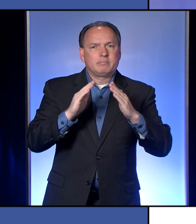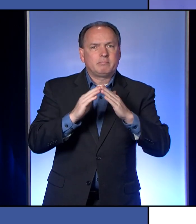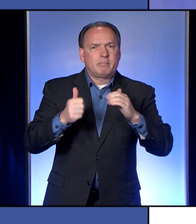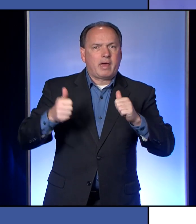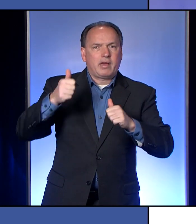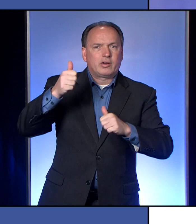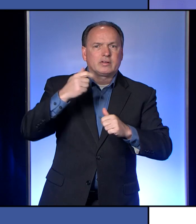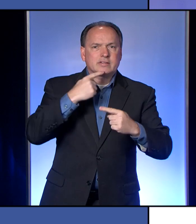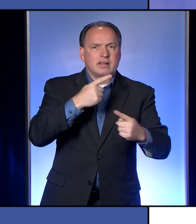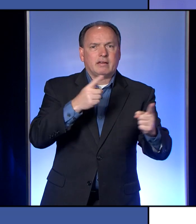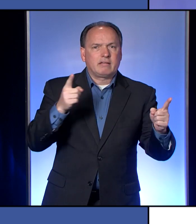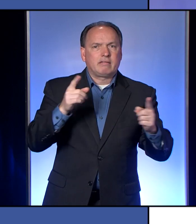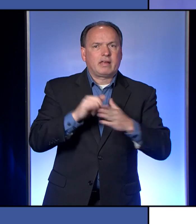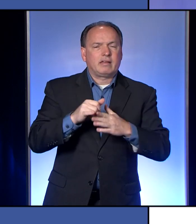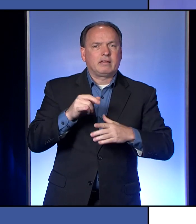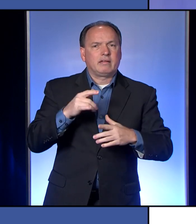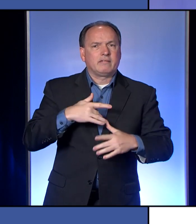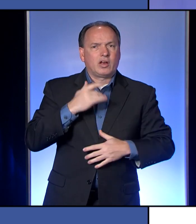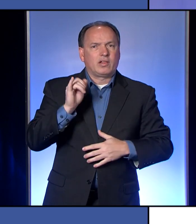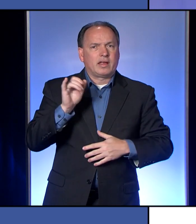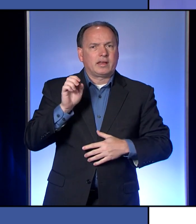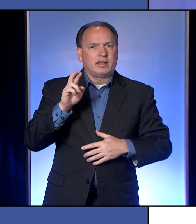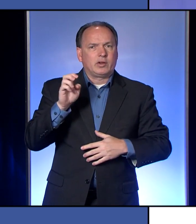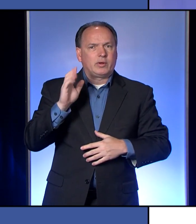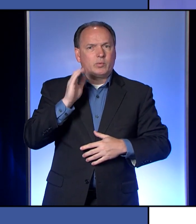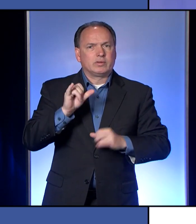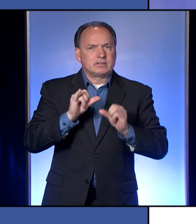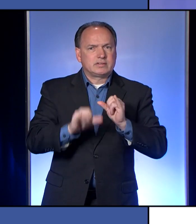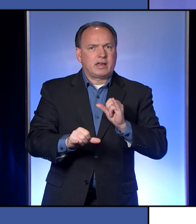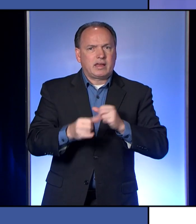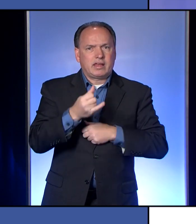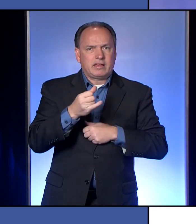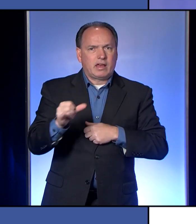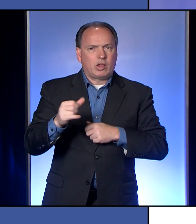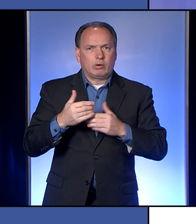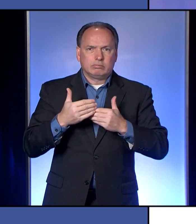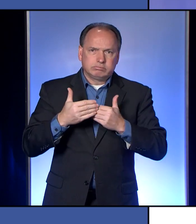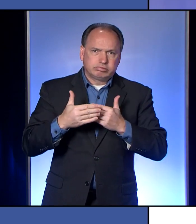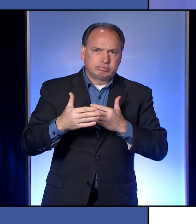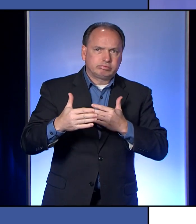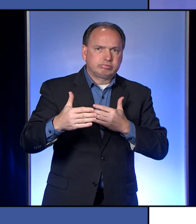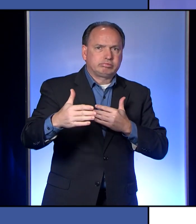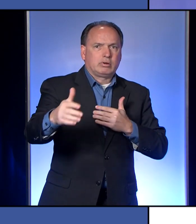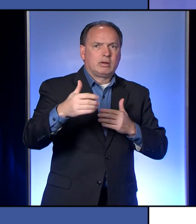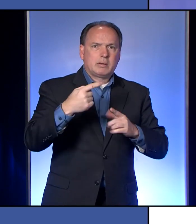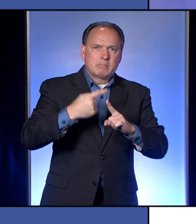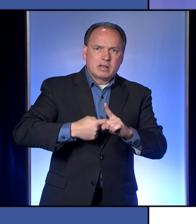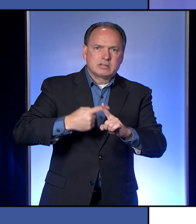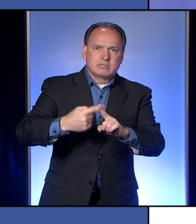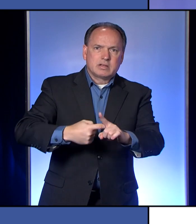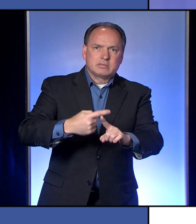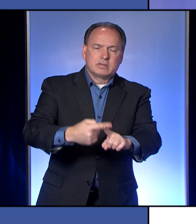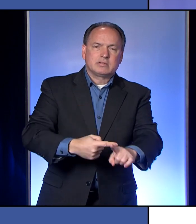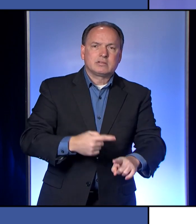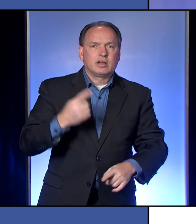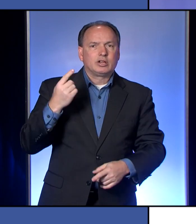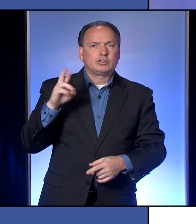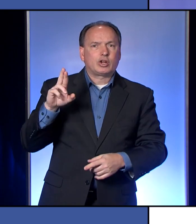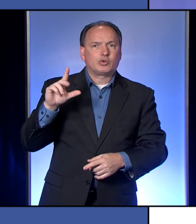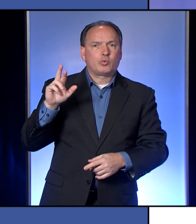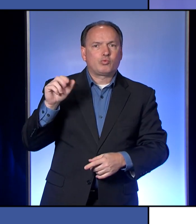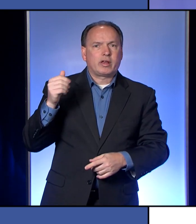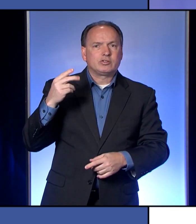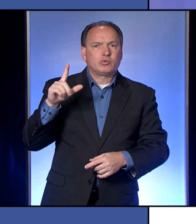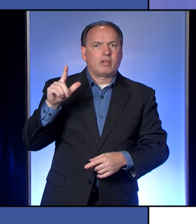that Erie County would be in the yellow phase for months and months. Dr. Rachel Levine at